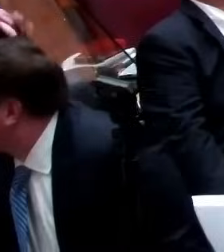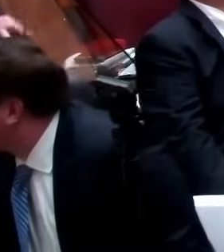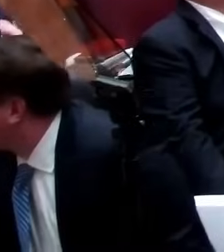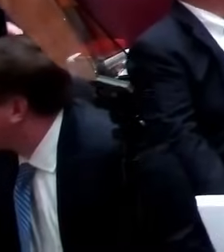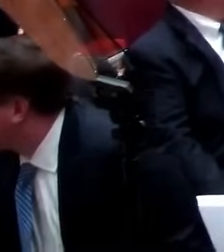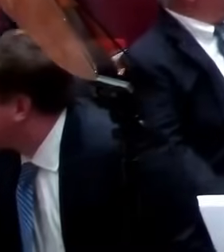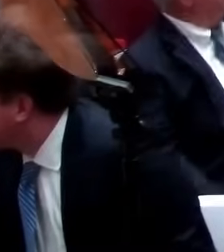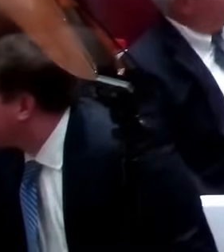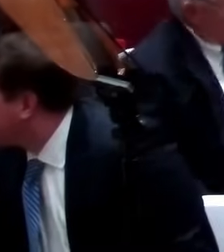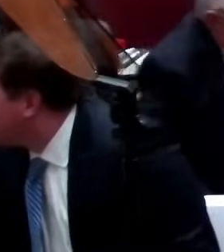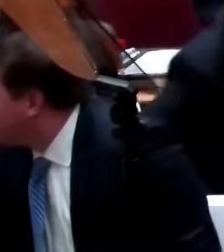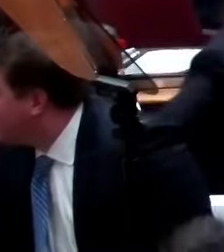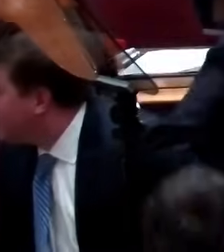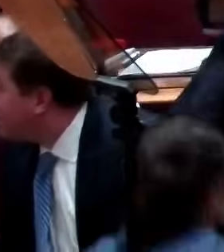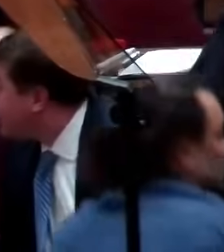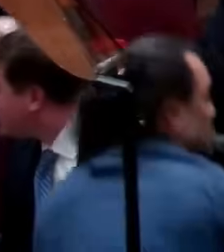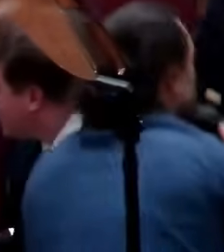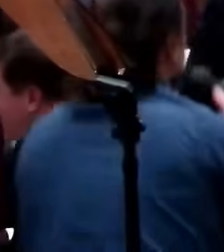Carney, and Secretary Bullock.